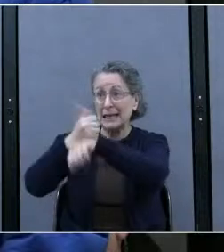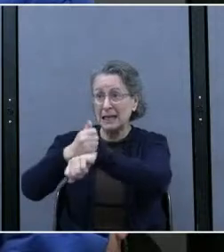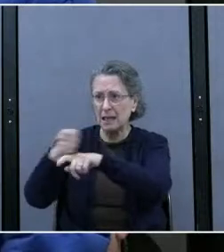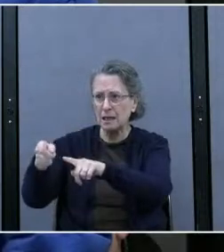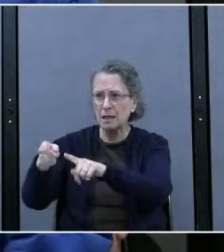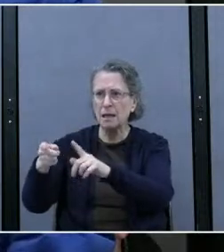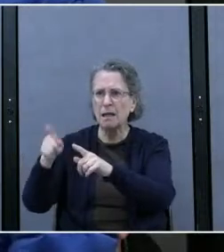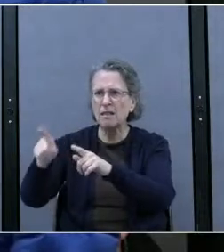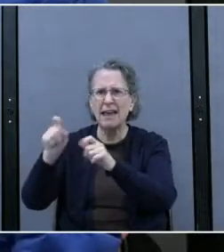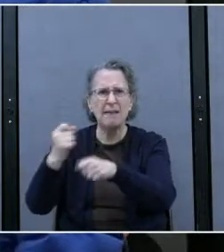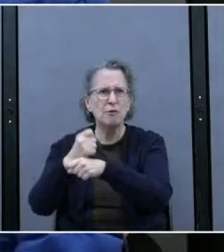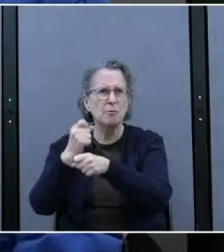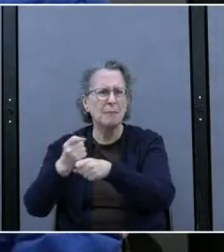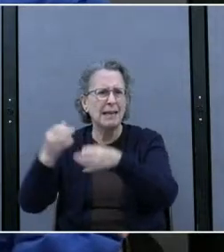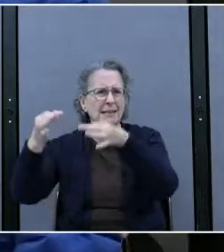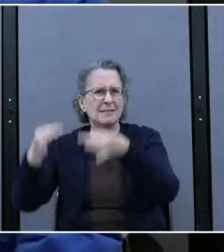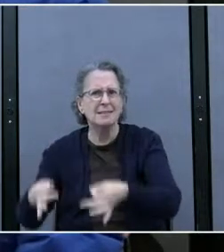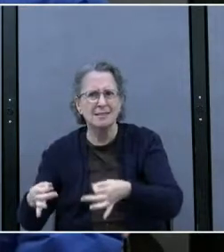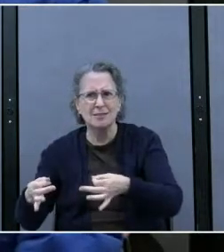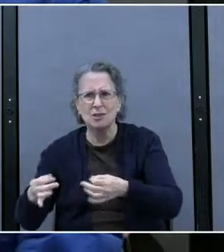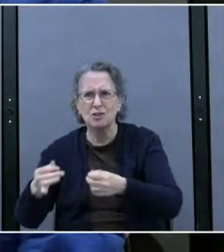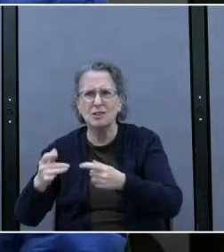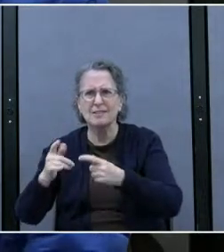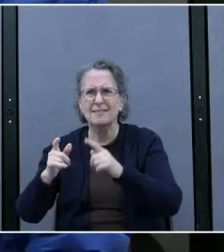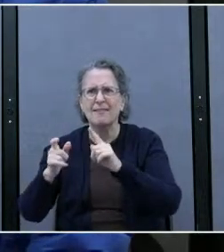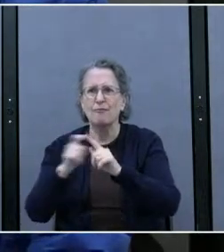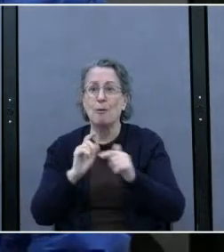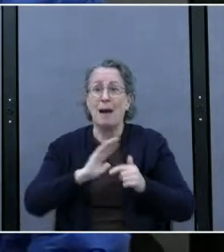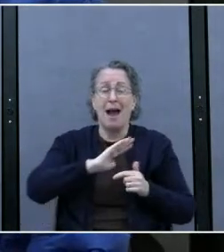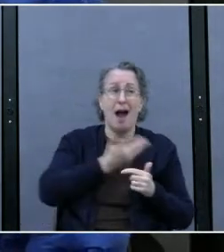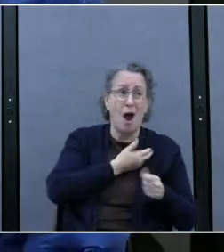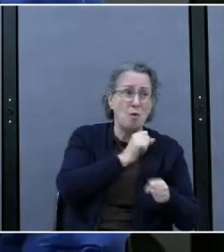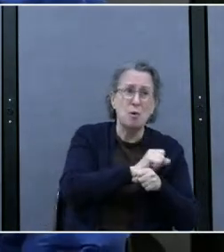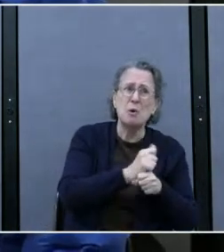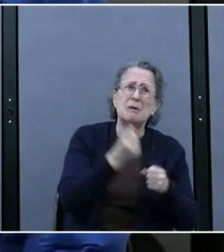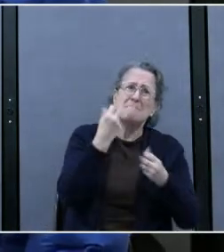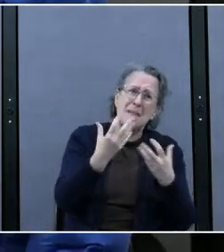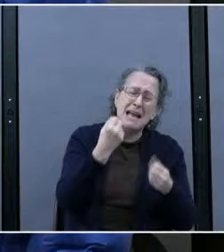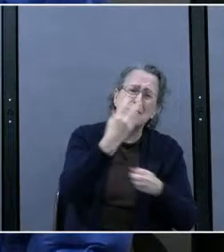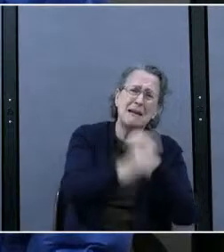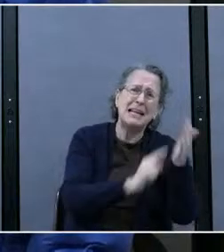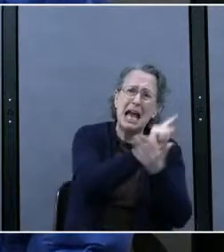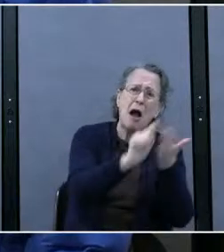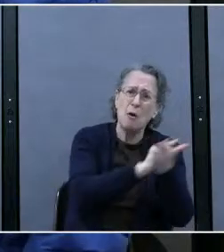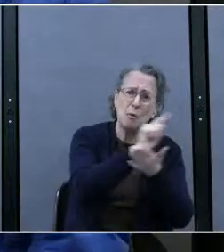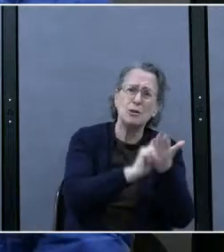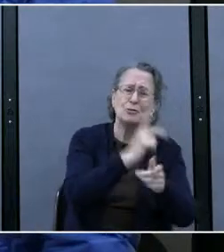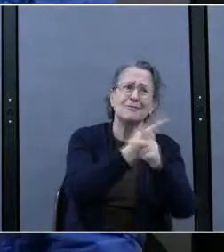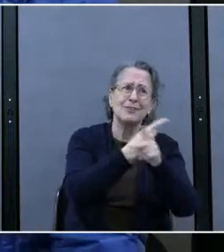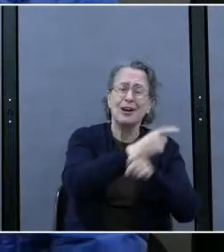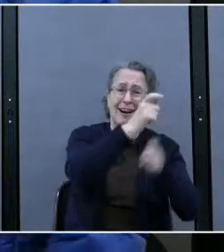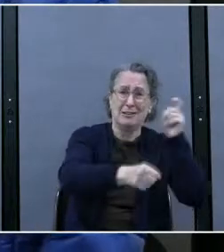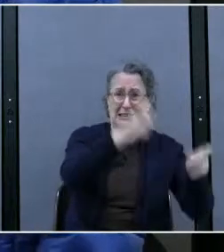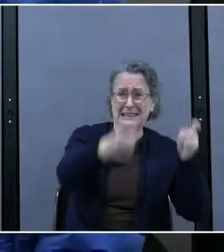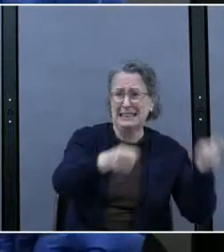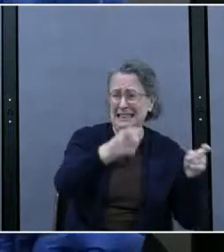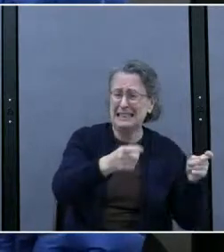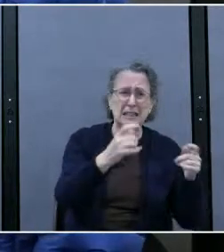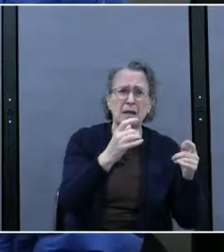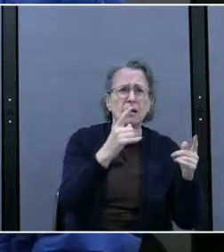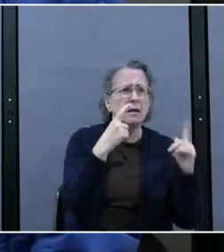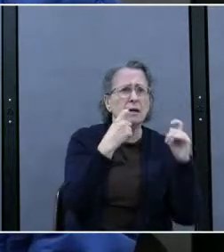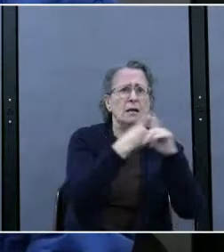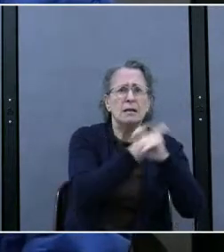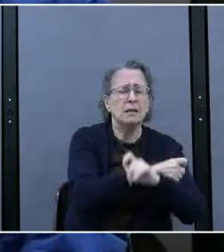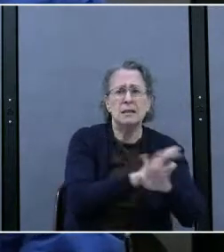what we spent hours of reviewing trying to figure out what to do. So my recommendation, if that were to happen, would